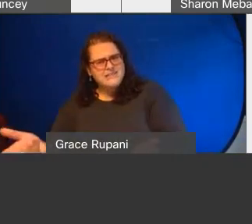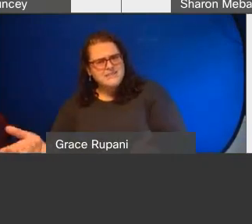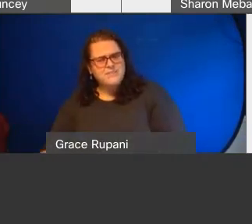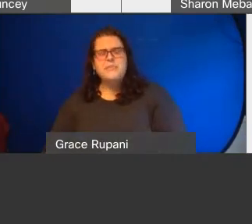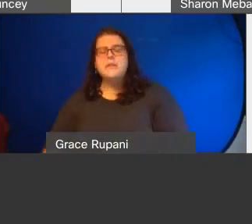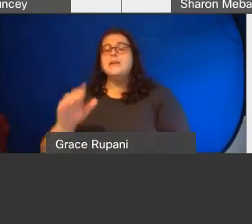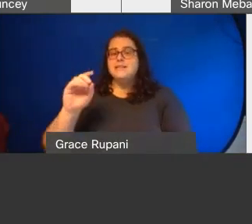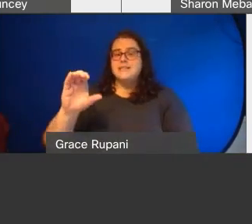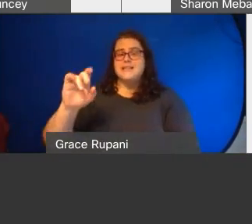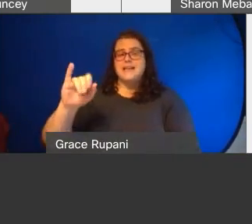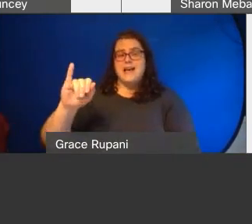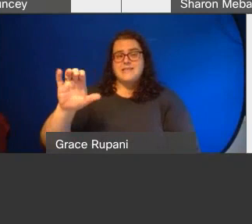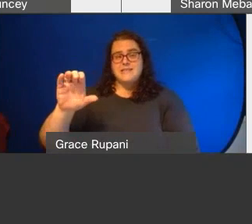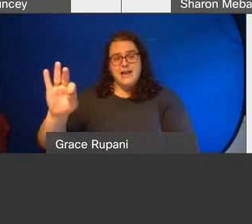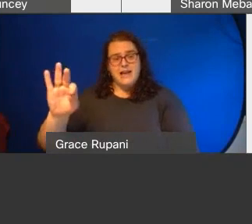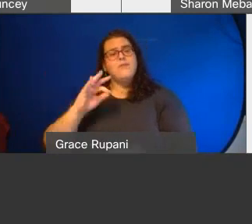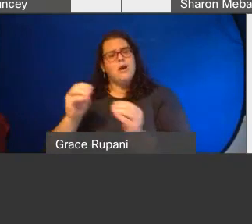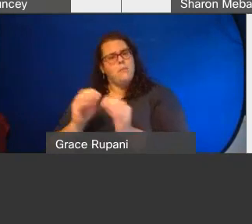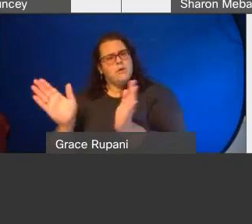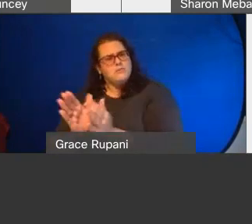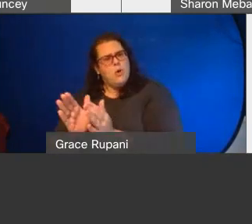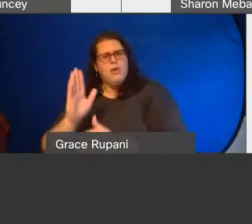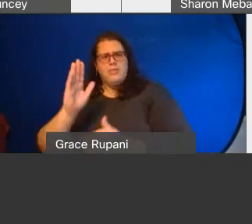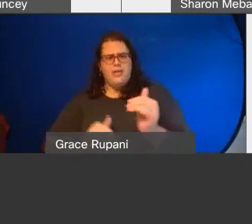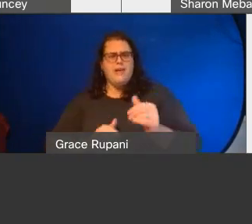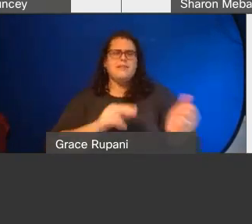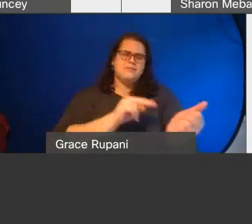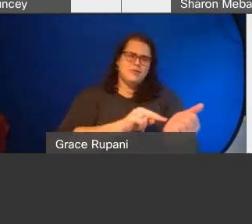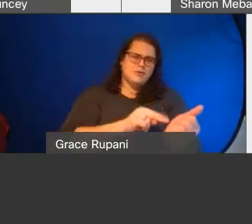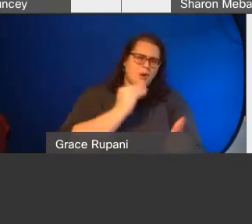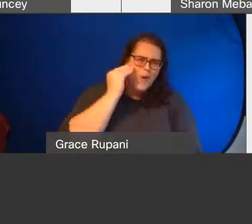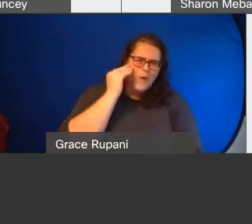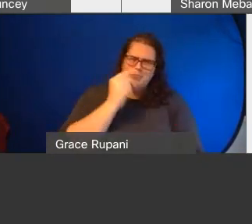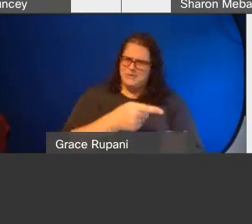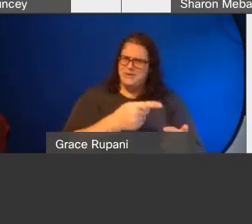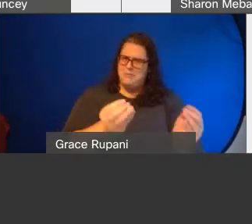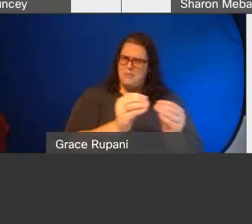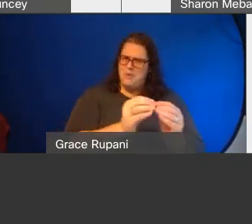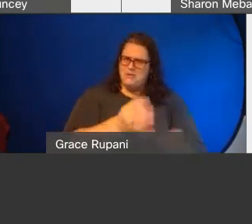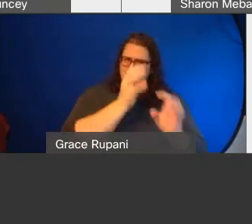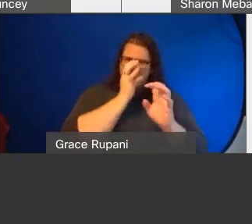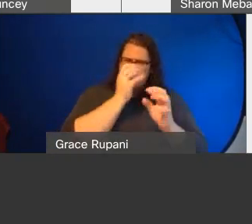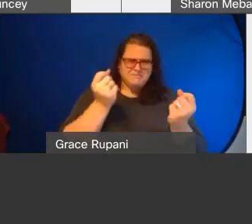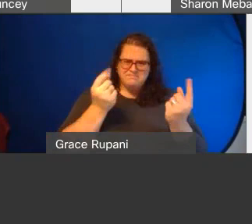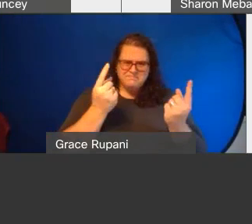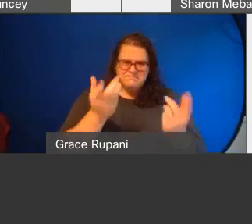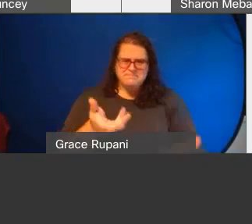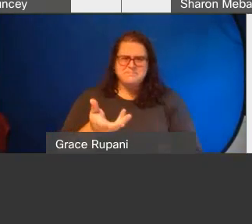6 residents, than nursing homes, is DC Health planning to revisit or revise its